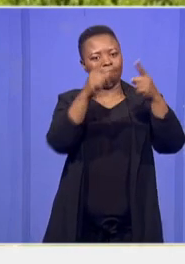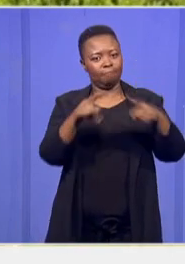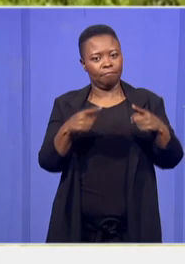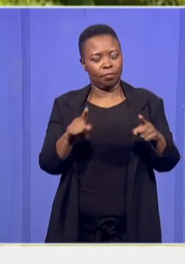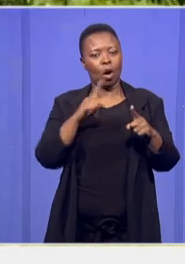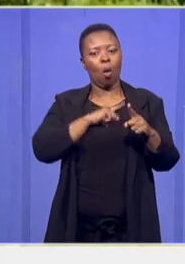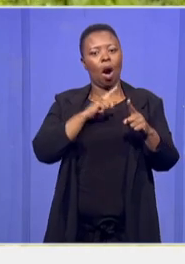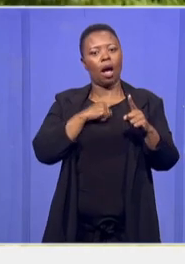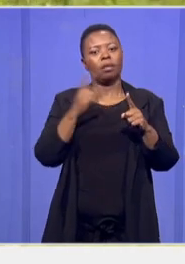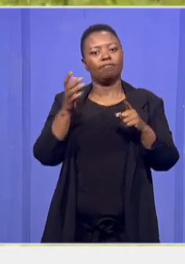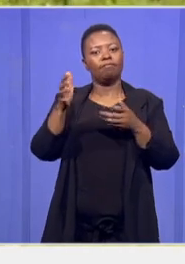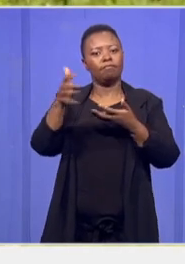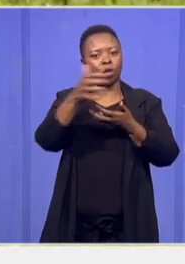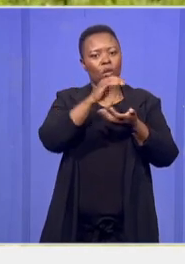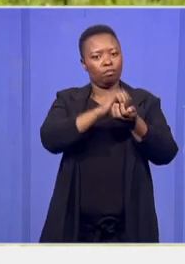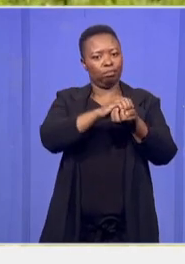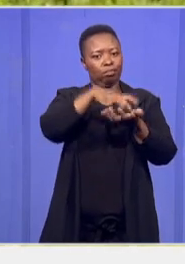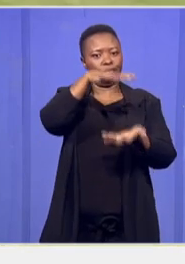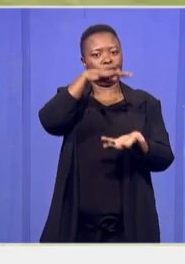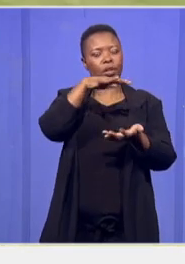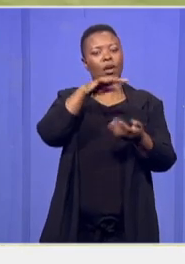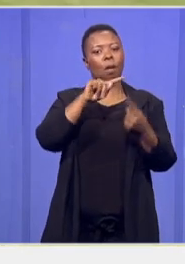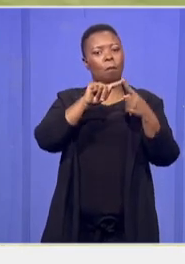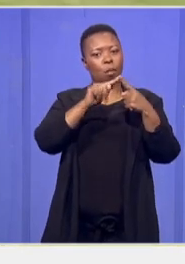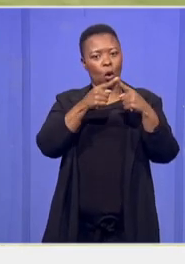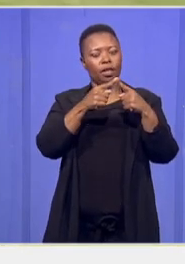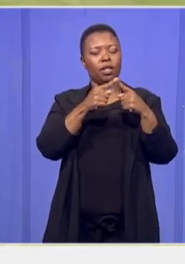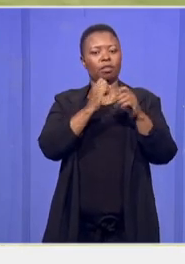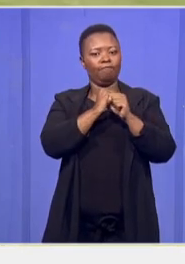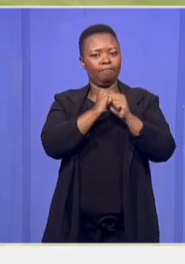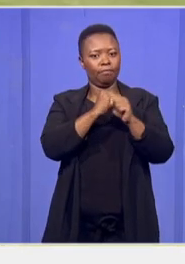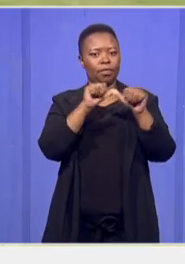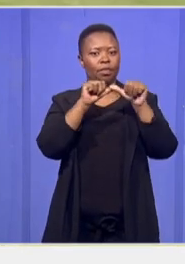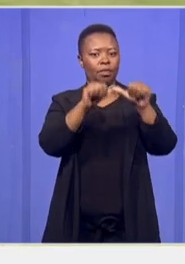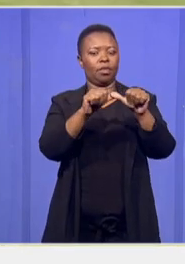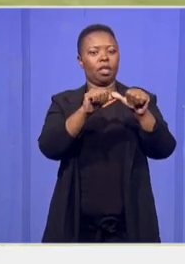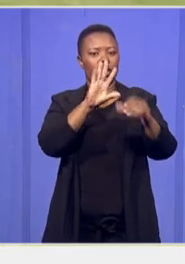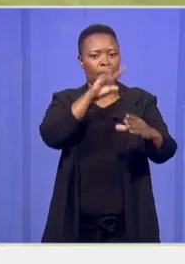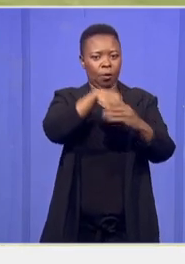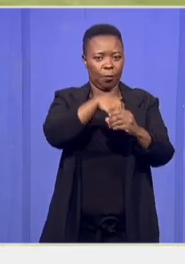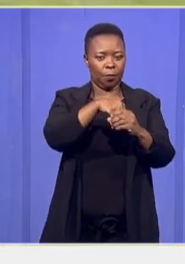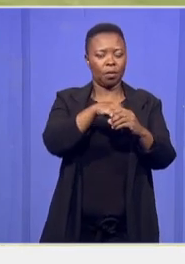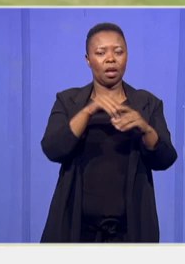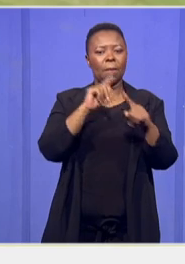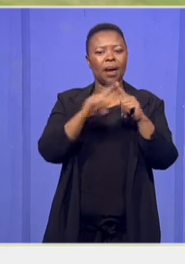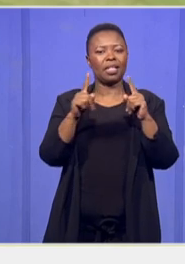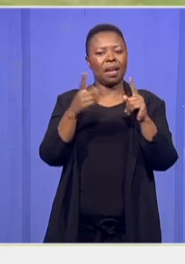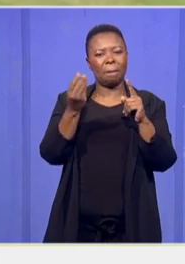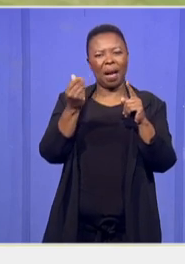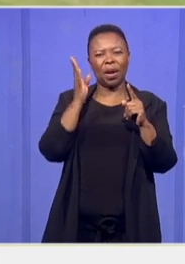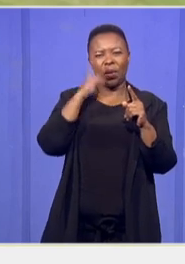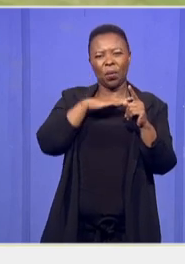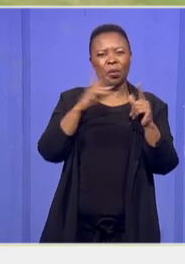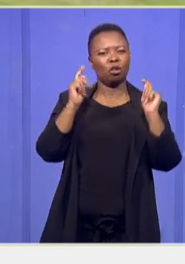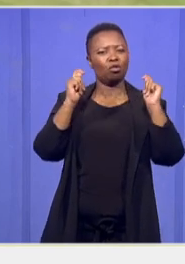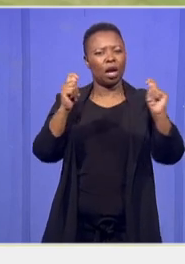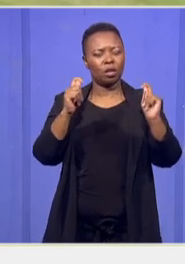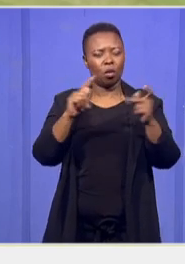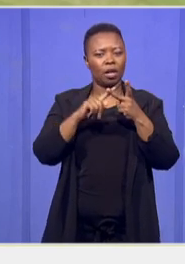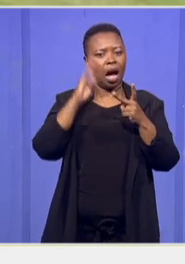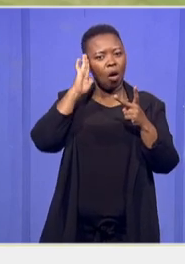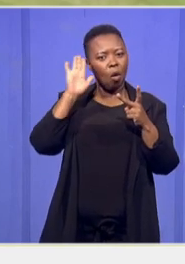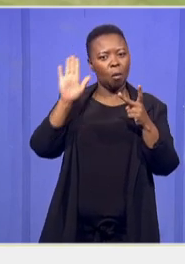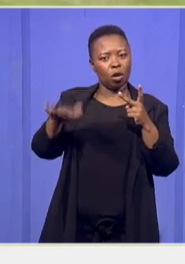points to ensure he keeps his card. But a lack of money for things like transport, accommodation, and